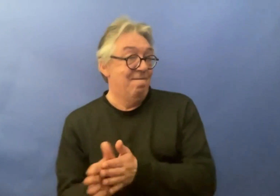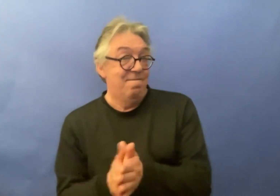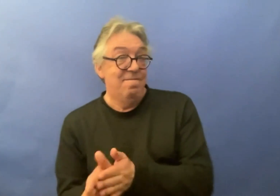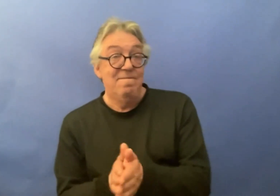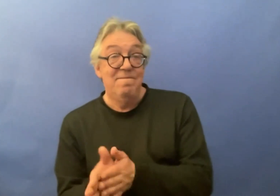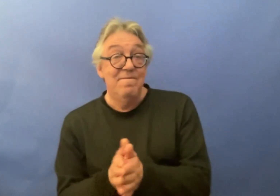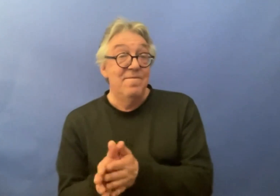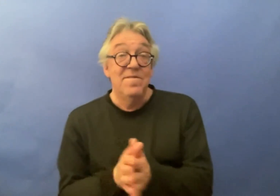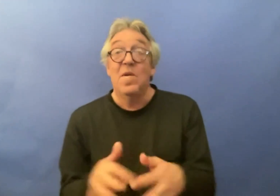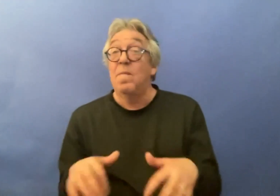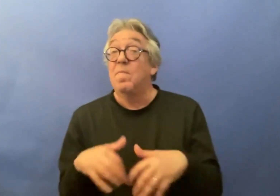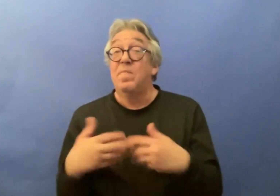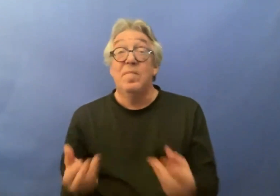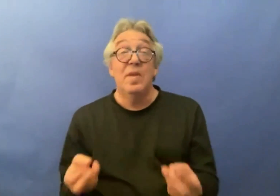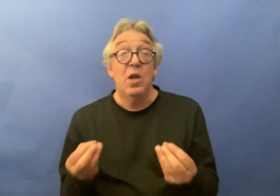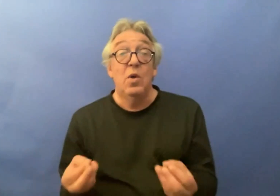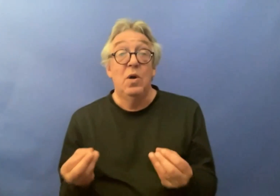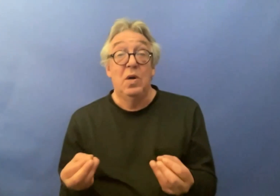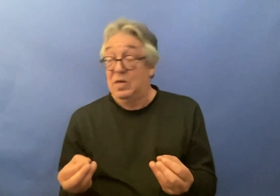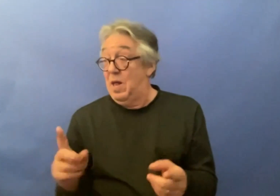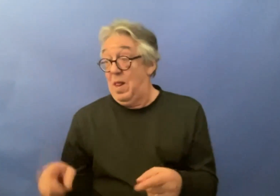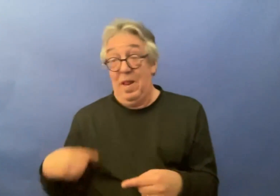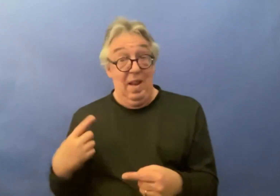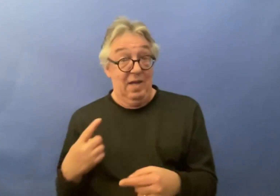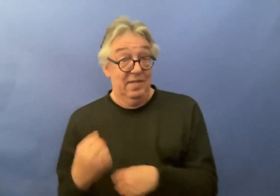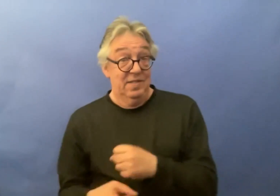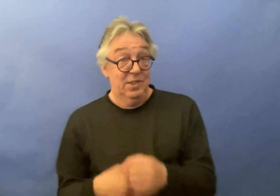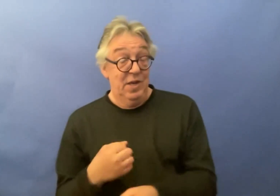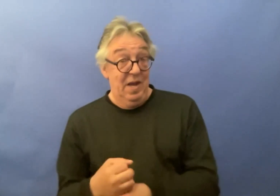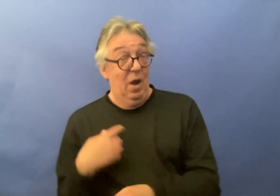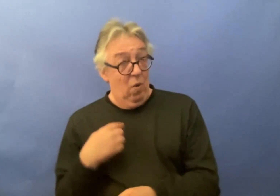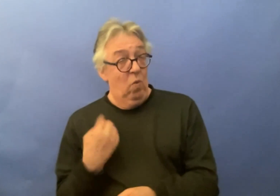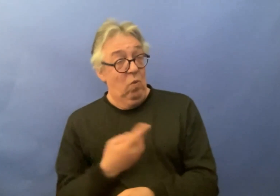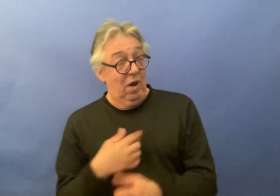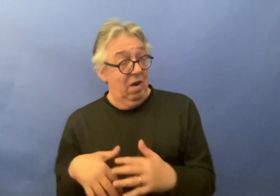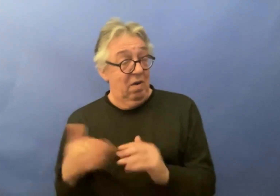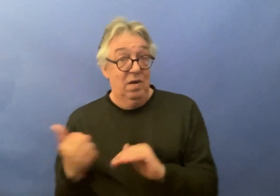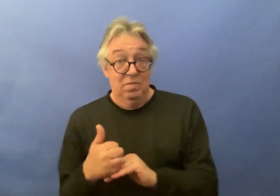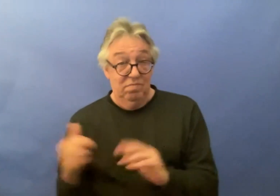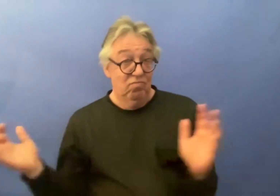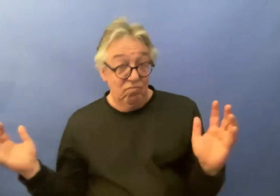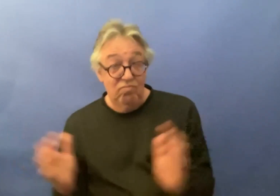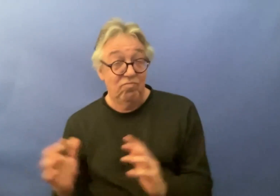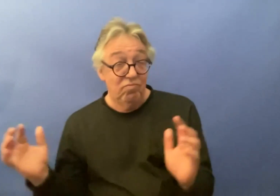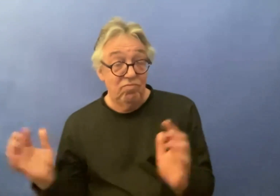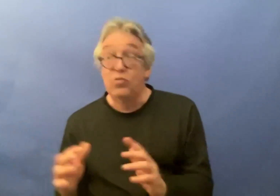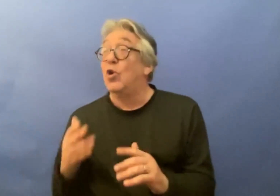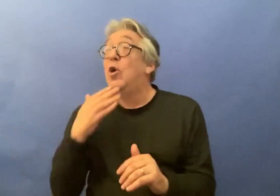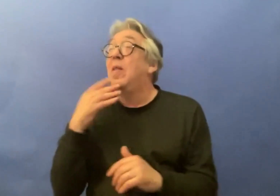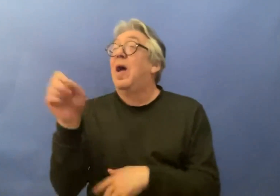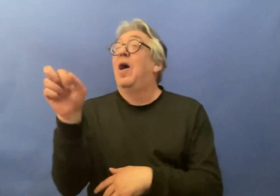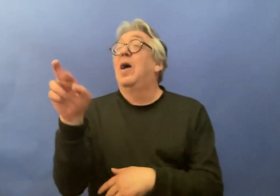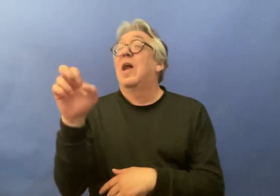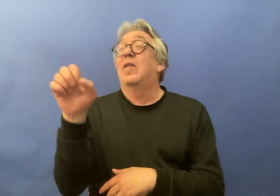about. And since last year, we've had sessions, and thank you again to Aradi for